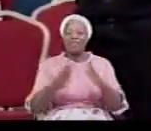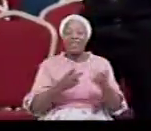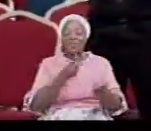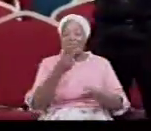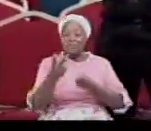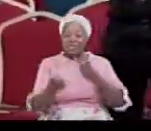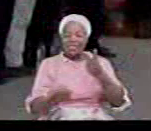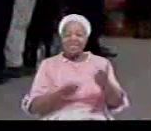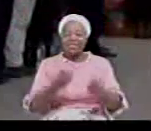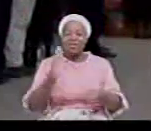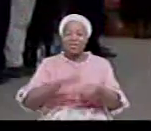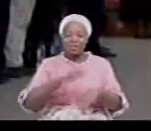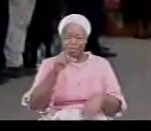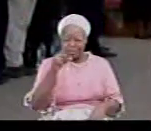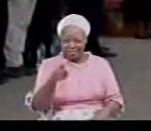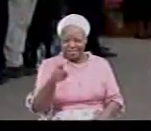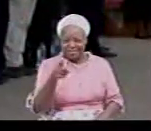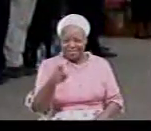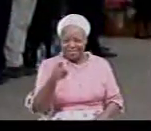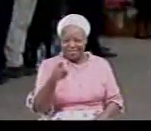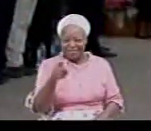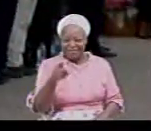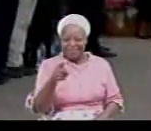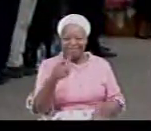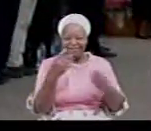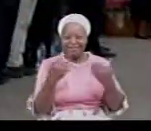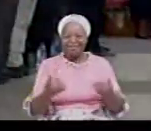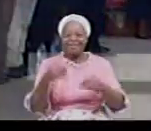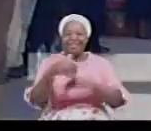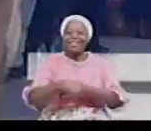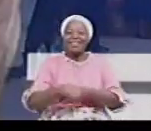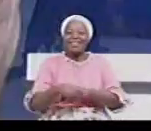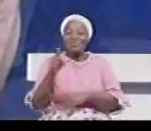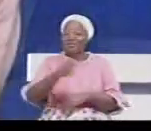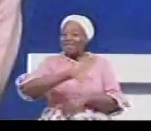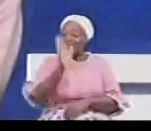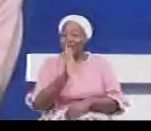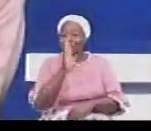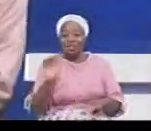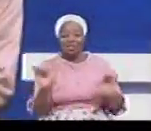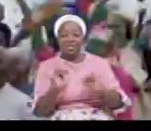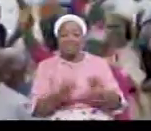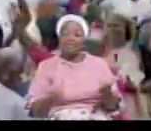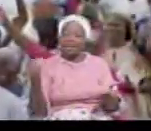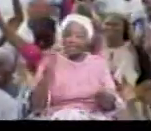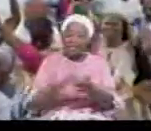Visitation upon you. Your life will never be the same again.